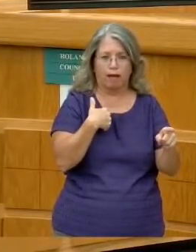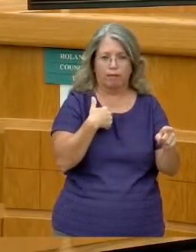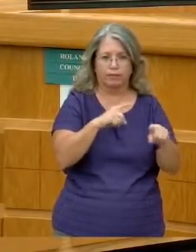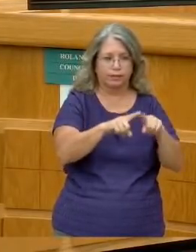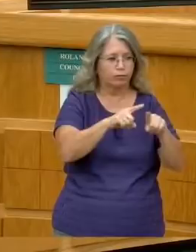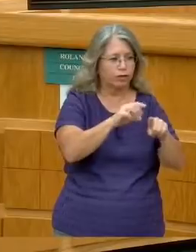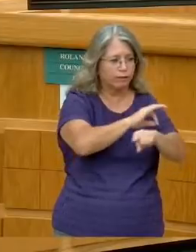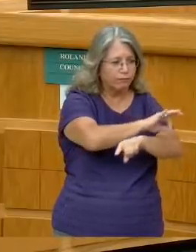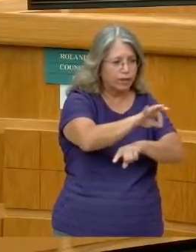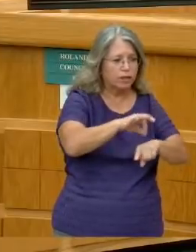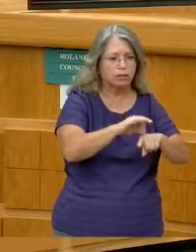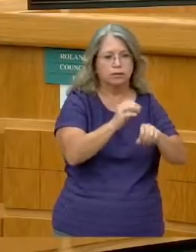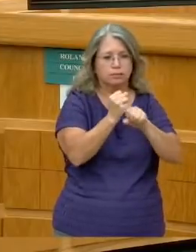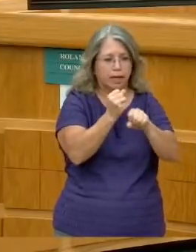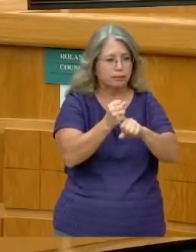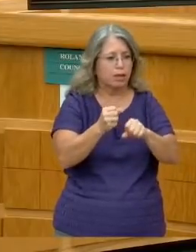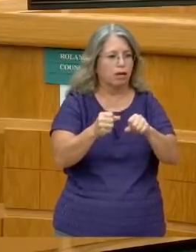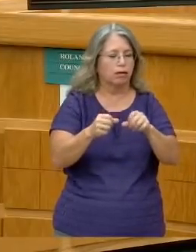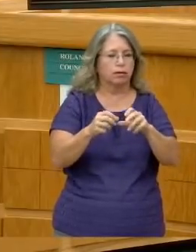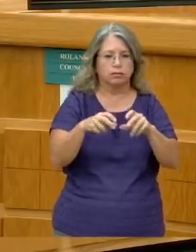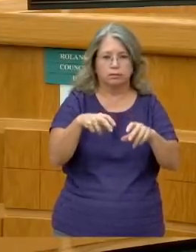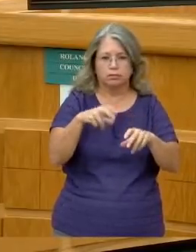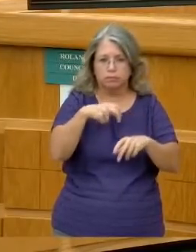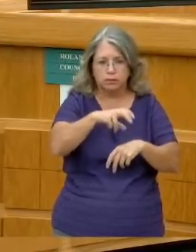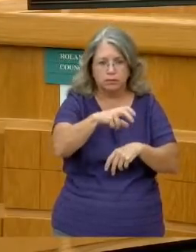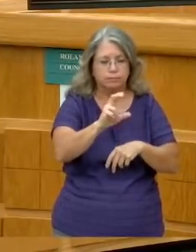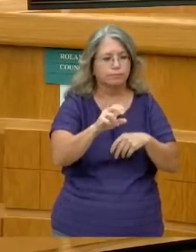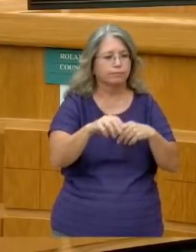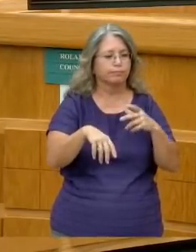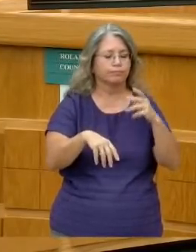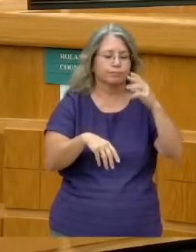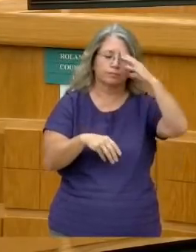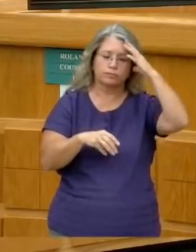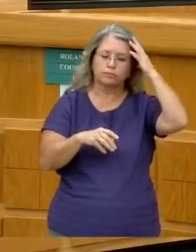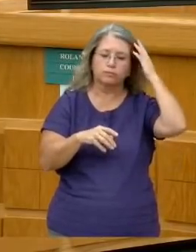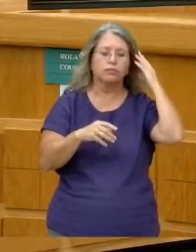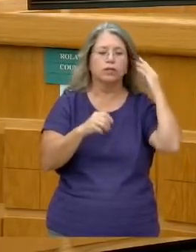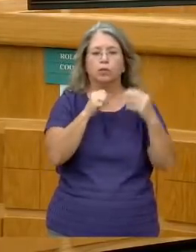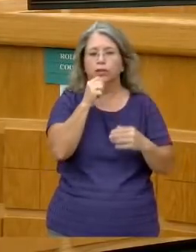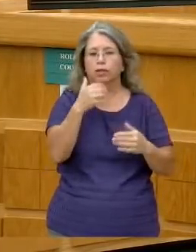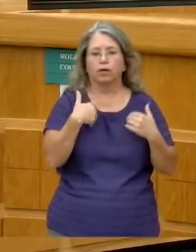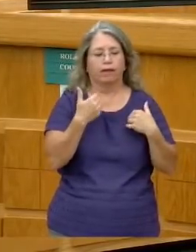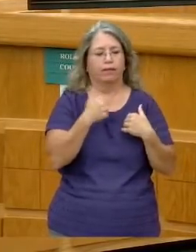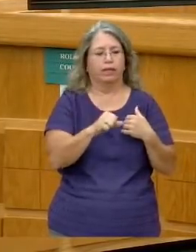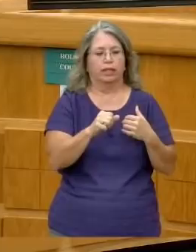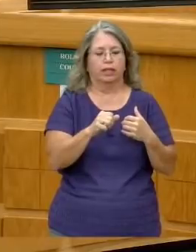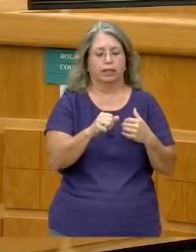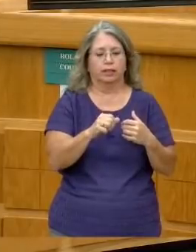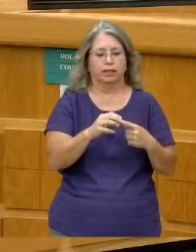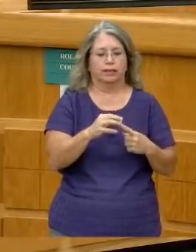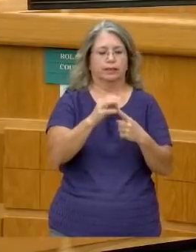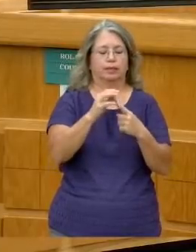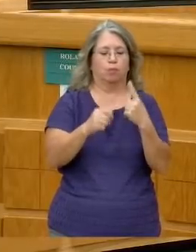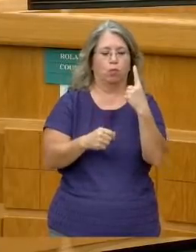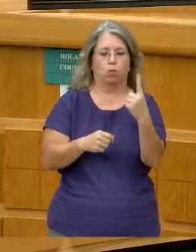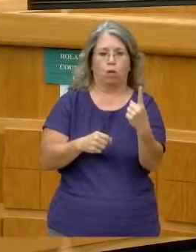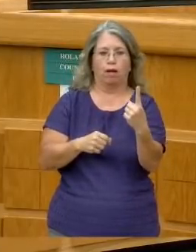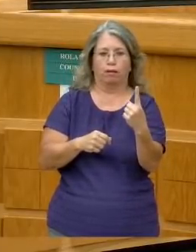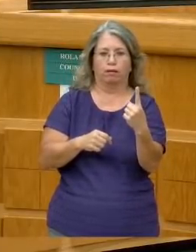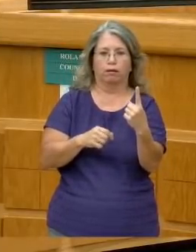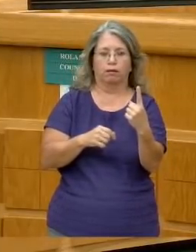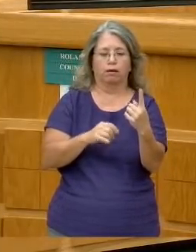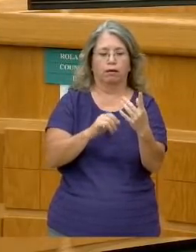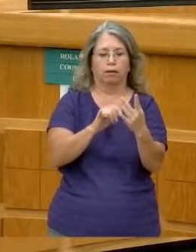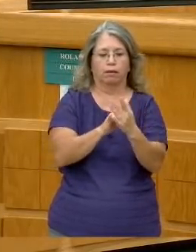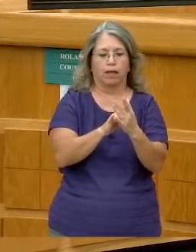baseball or softball. And we don't have any, with the exception of one, that are